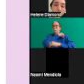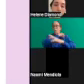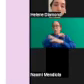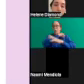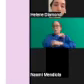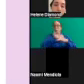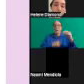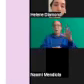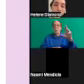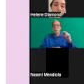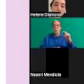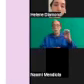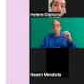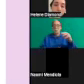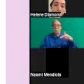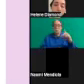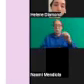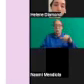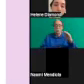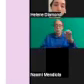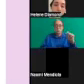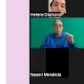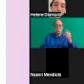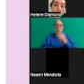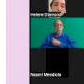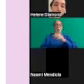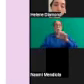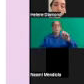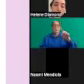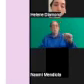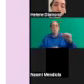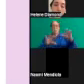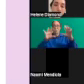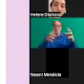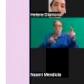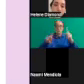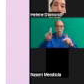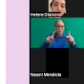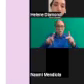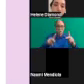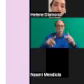population is at quite high risk for that. And then cost.